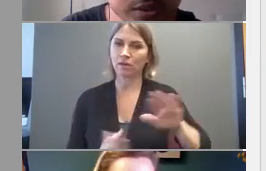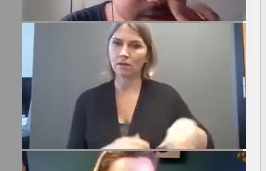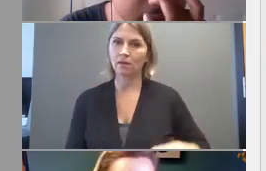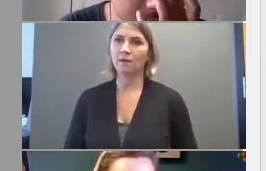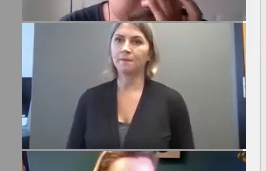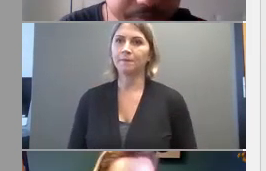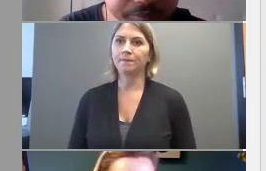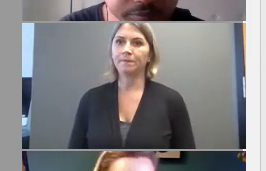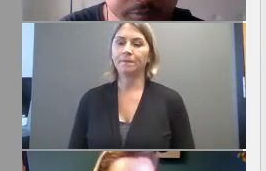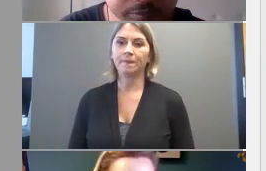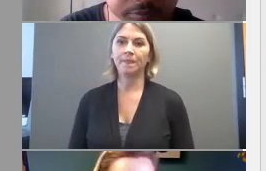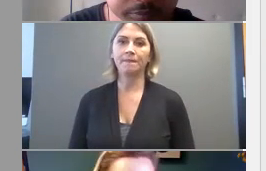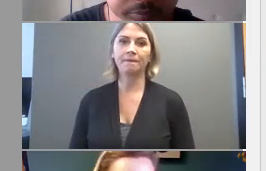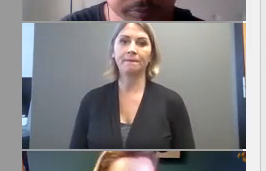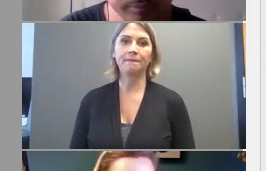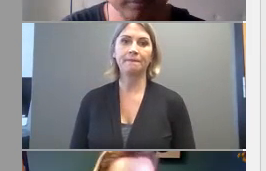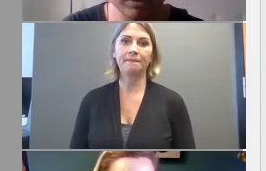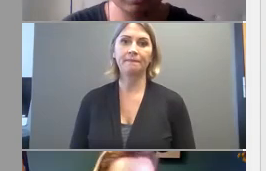Give me one sec.